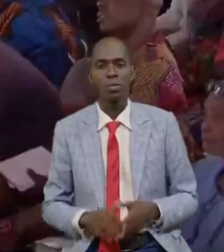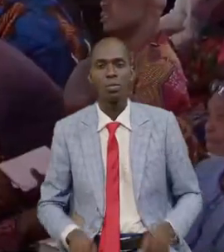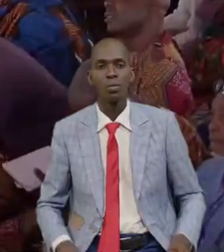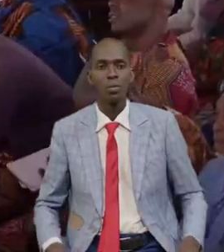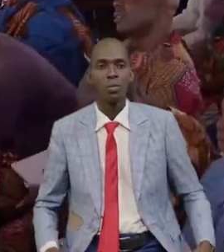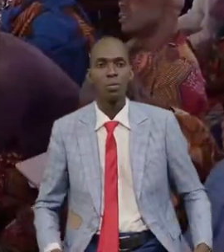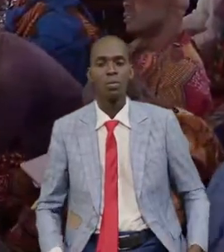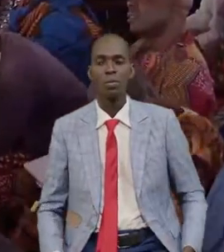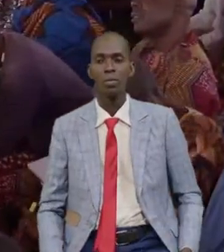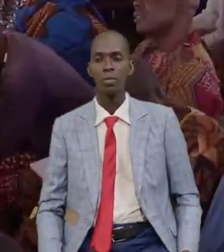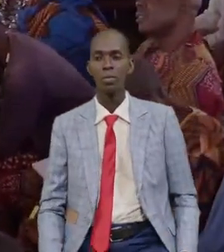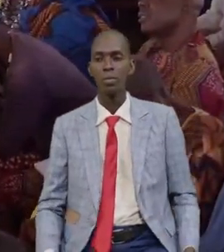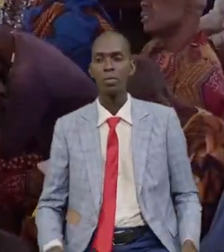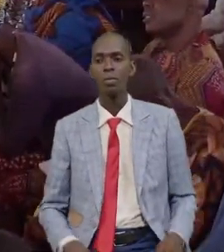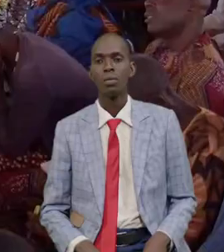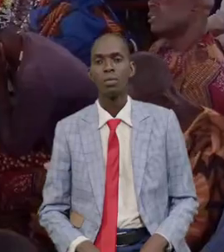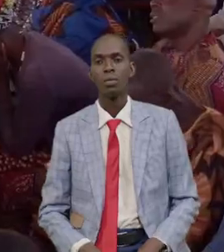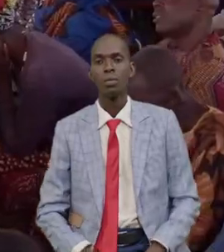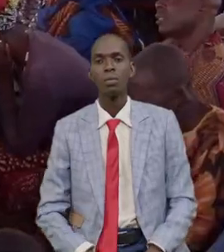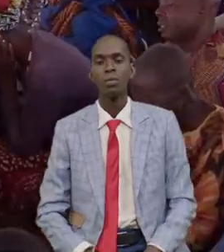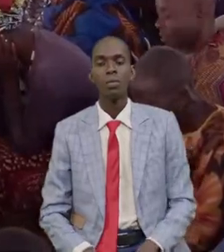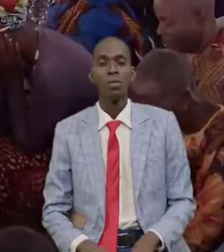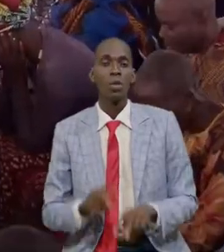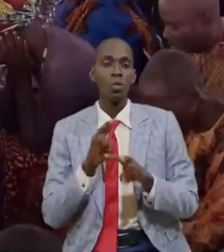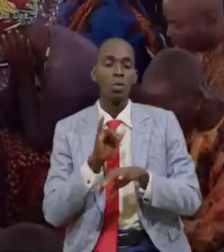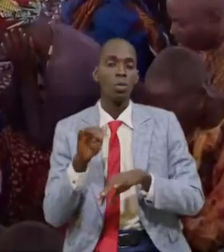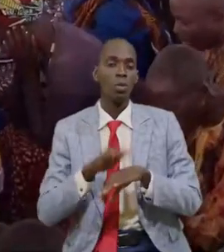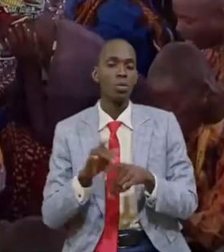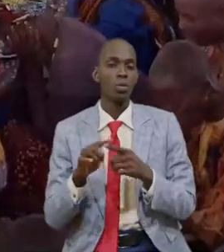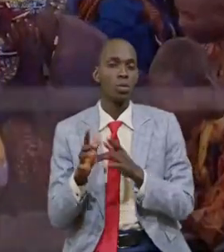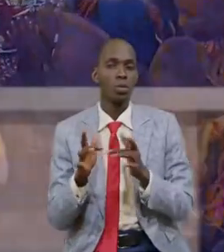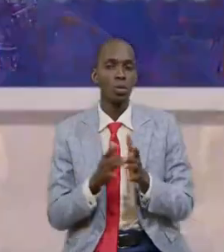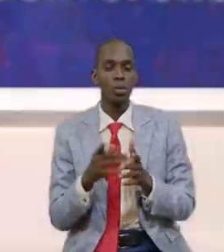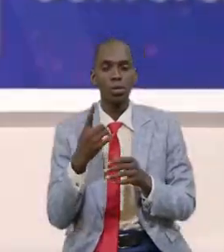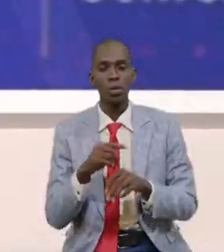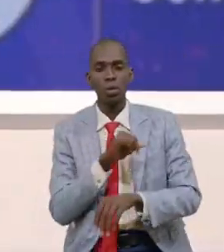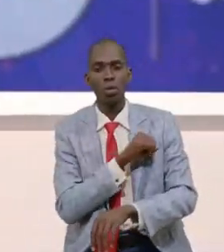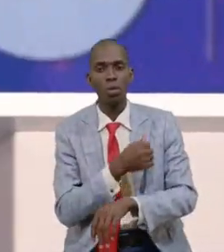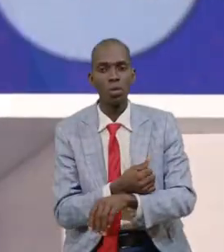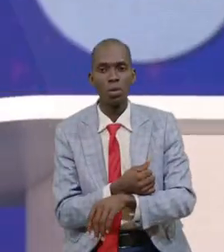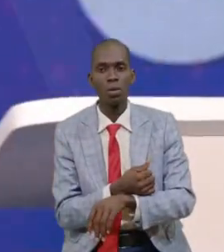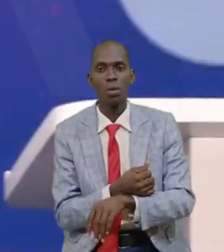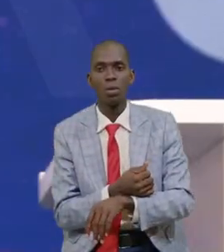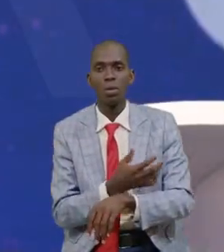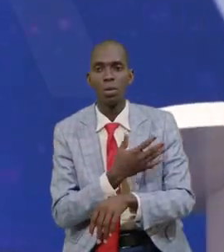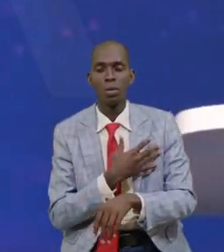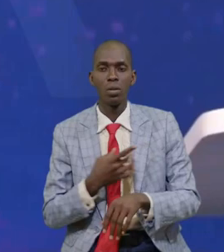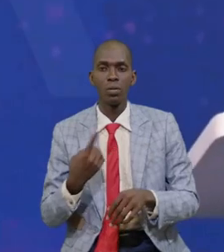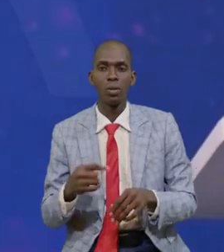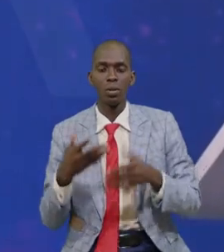God bless you. Thank you. Looking unto Jesus, the author and the finisher